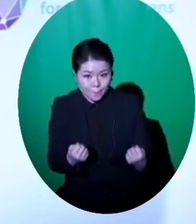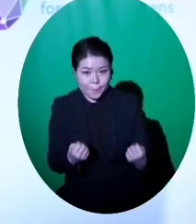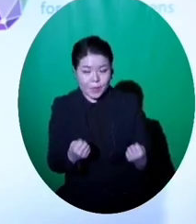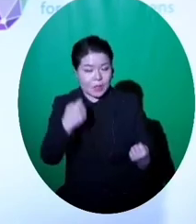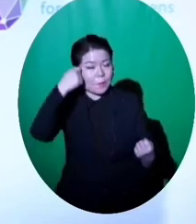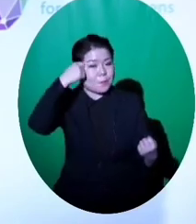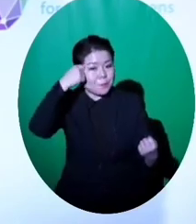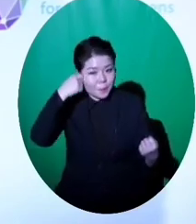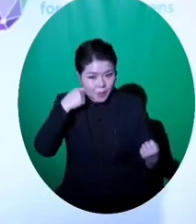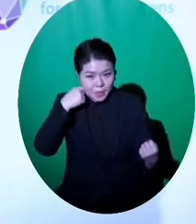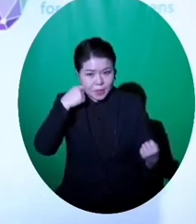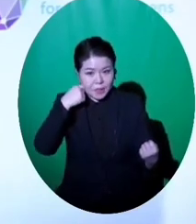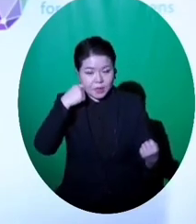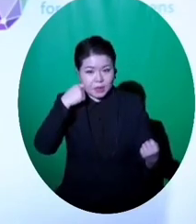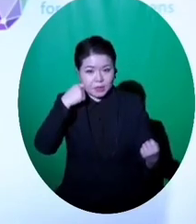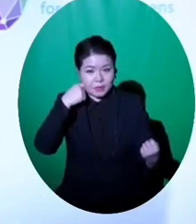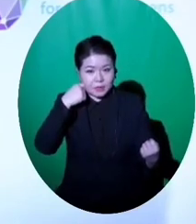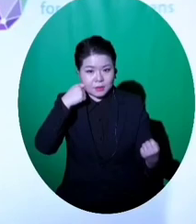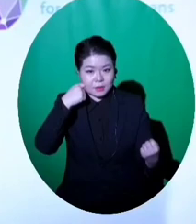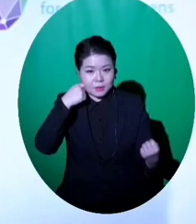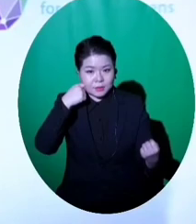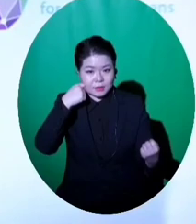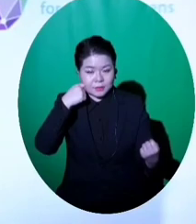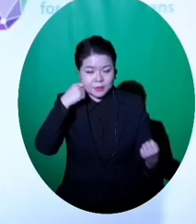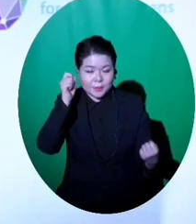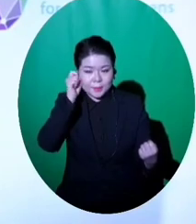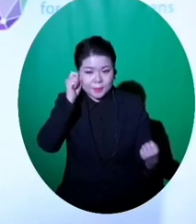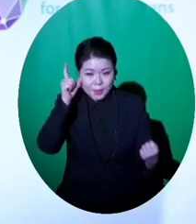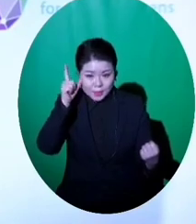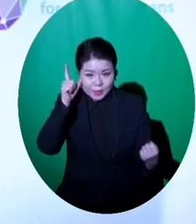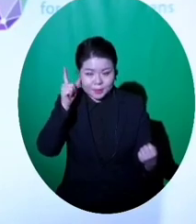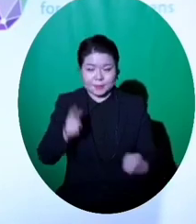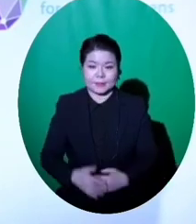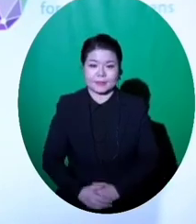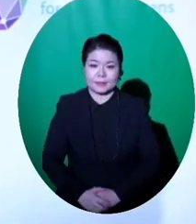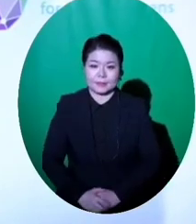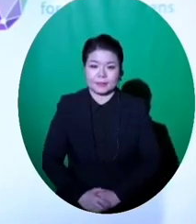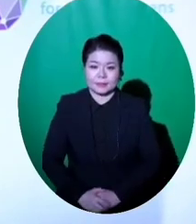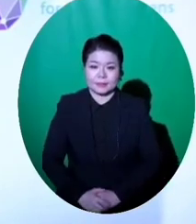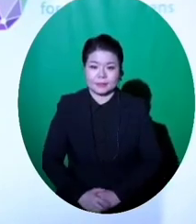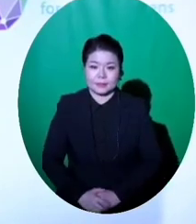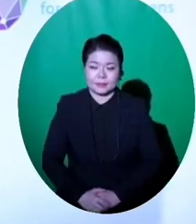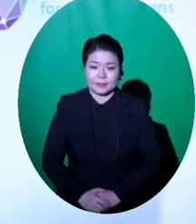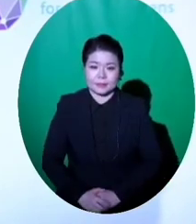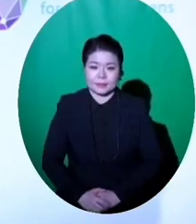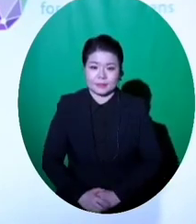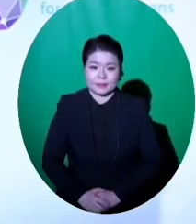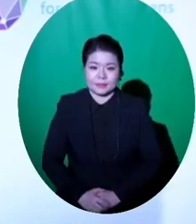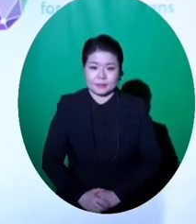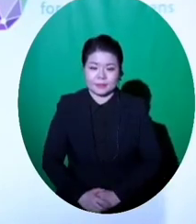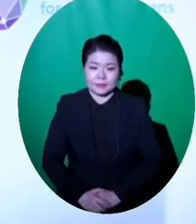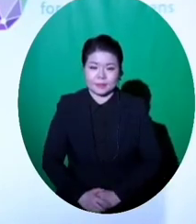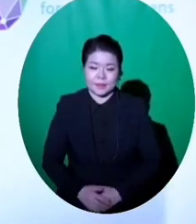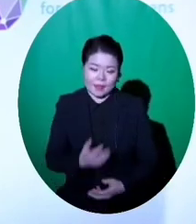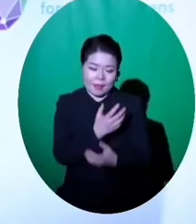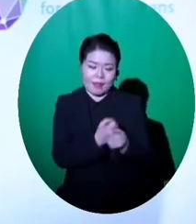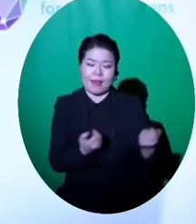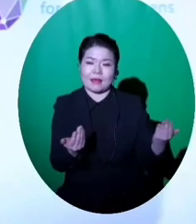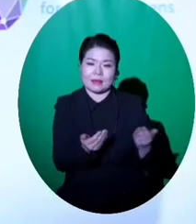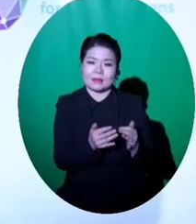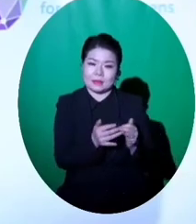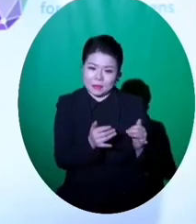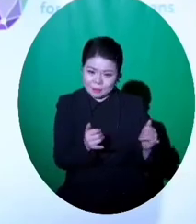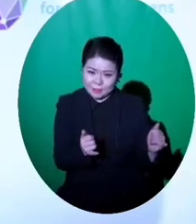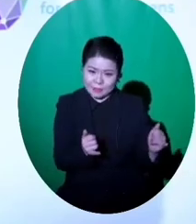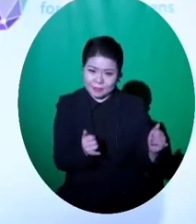sort of don't have a legal status to mm-hmm. work, and also domestic work, obviously, and the issues